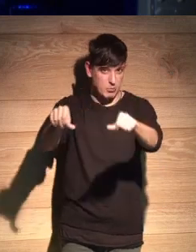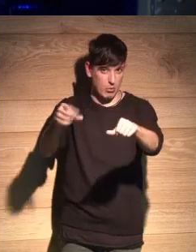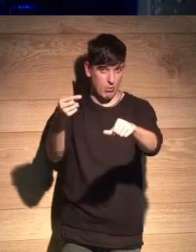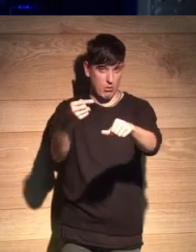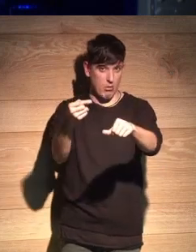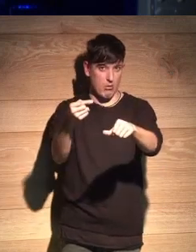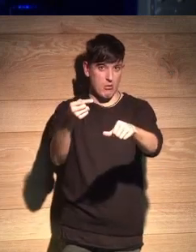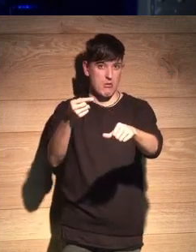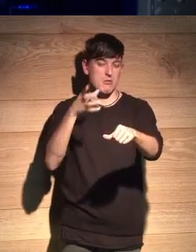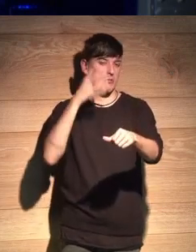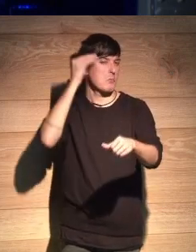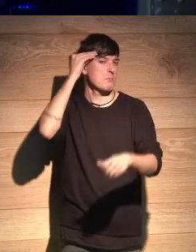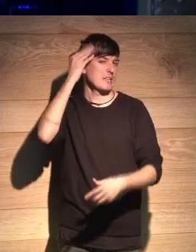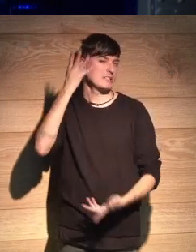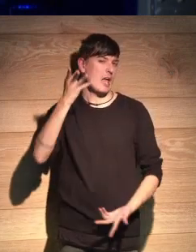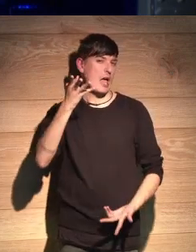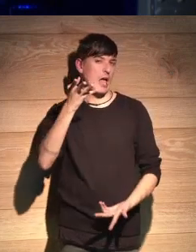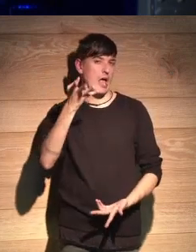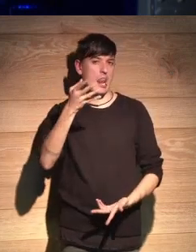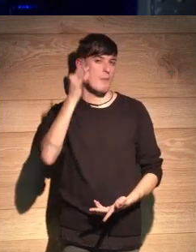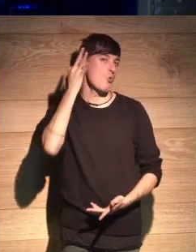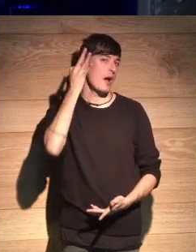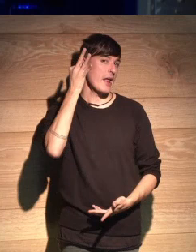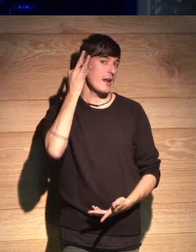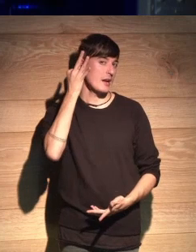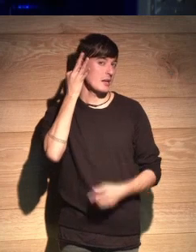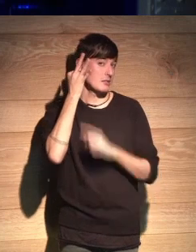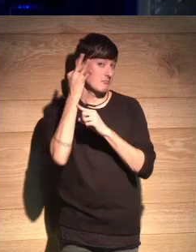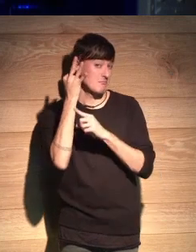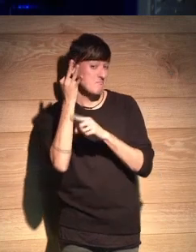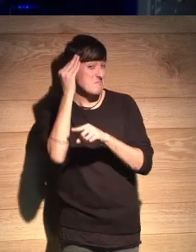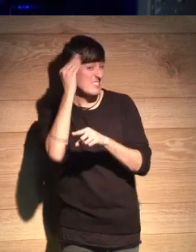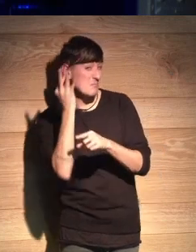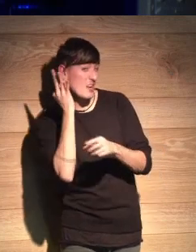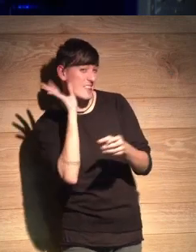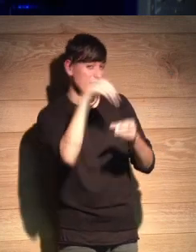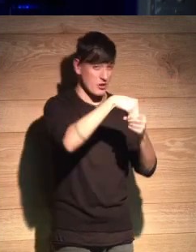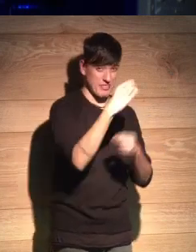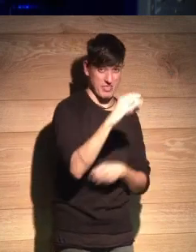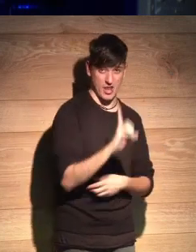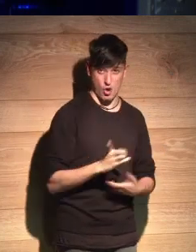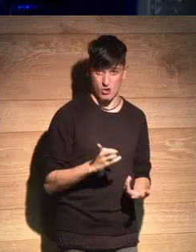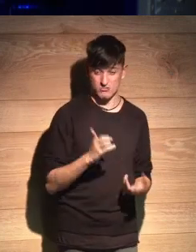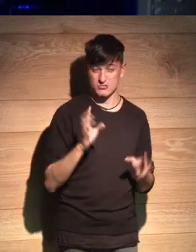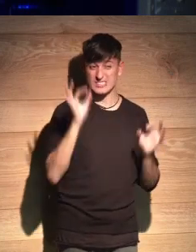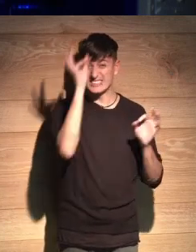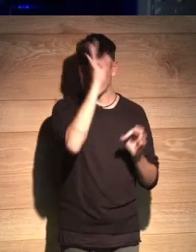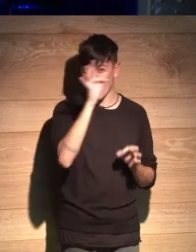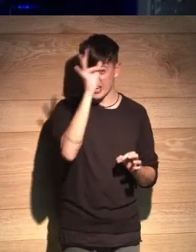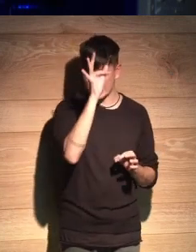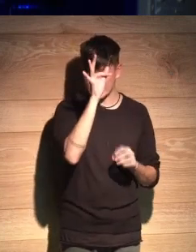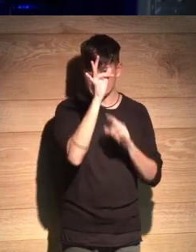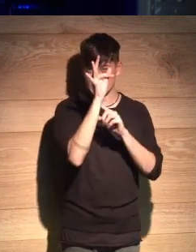stereotype that makes us think that the place of women is not in science. And these have